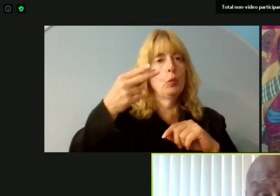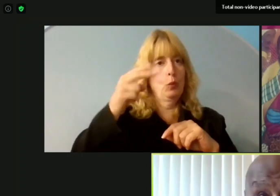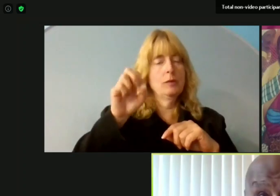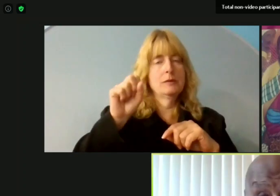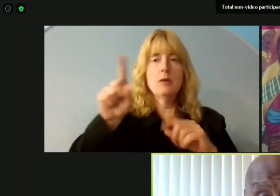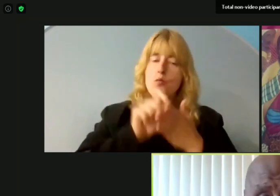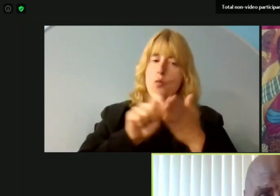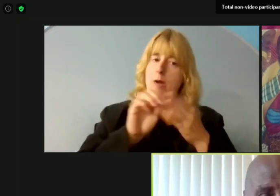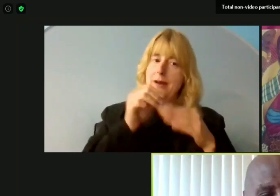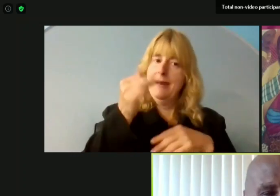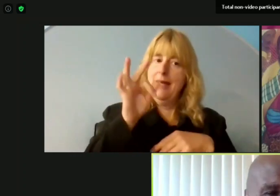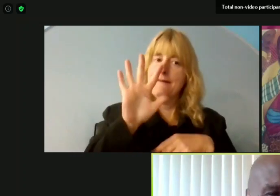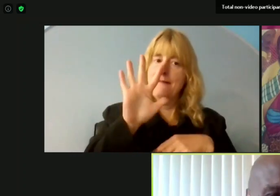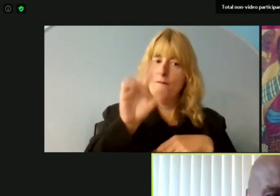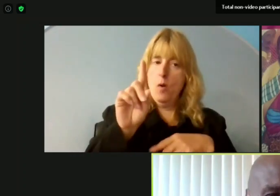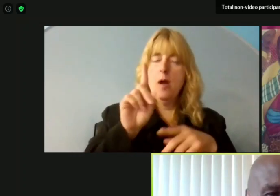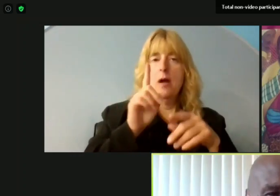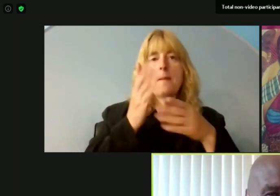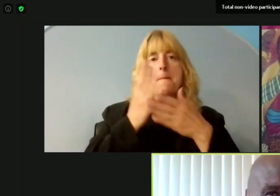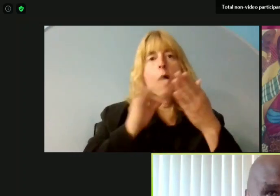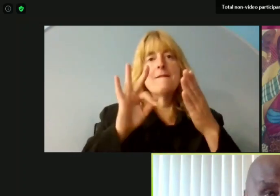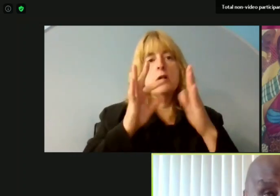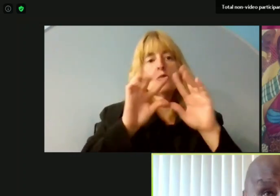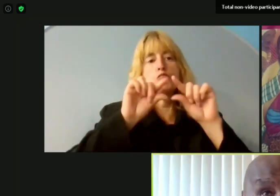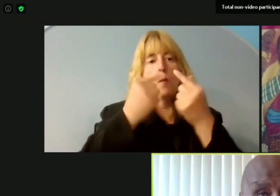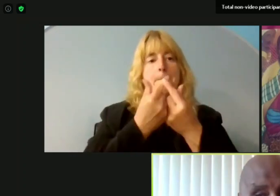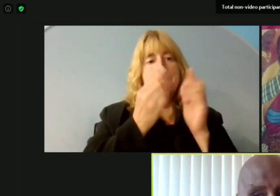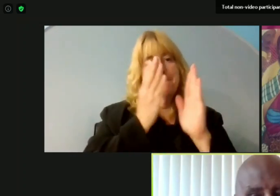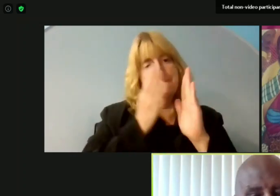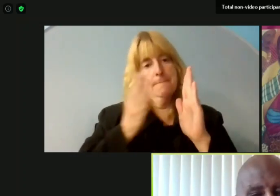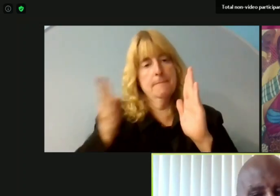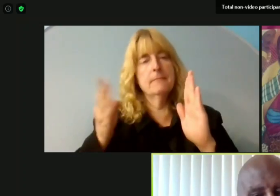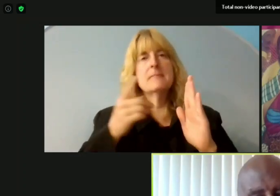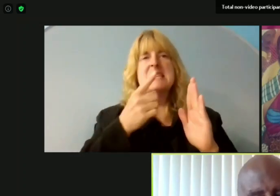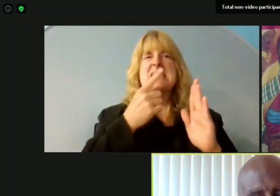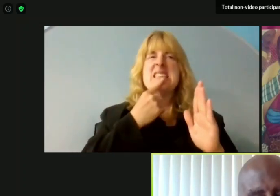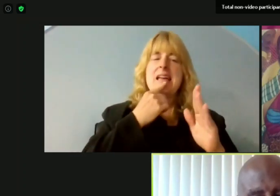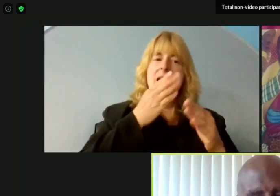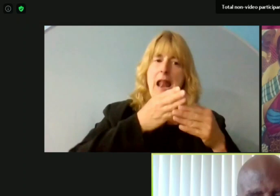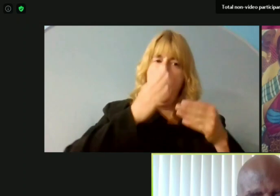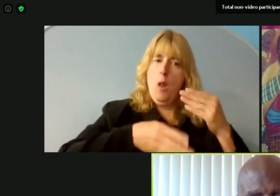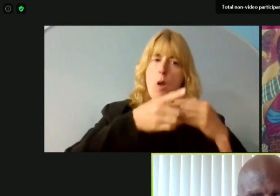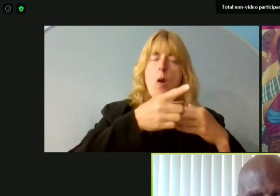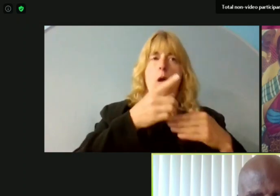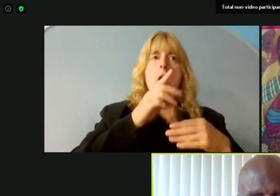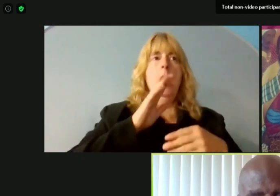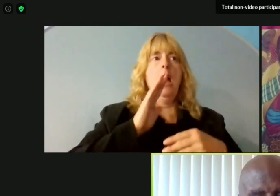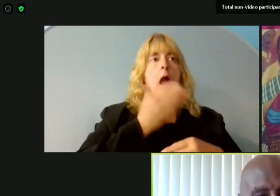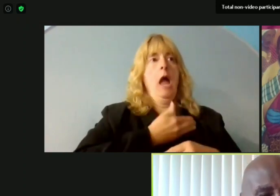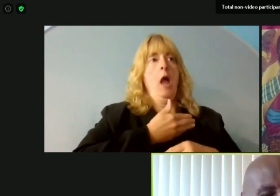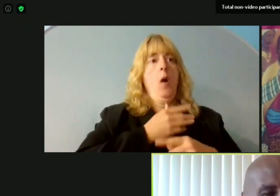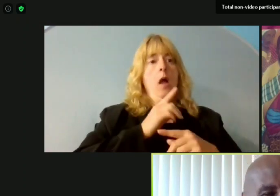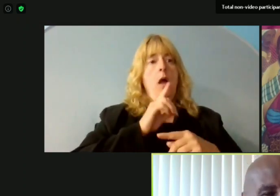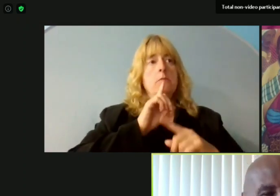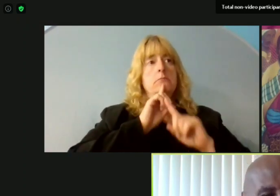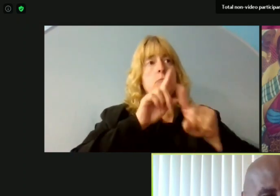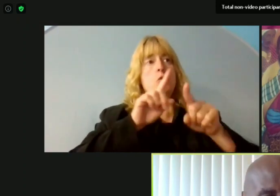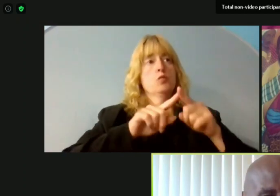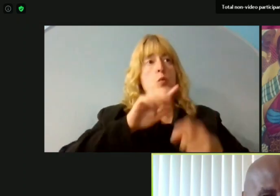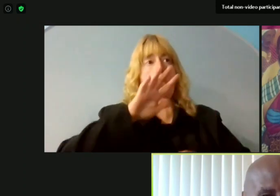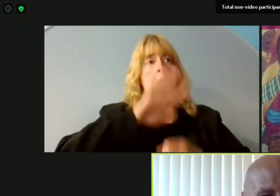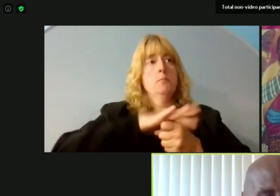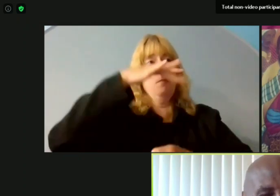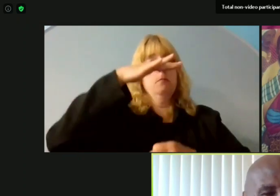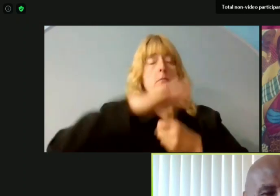concluded the poem by saying, does it explode? Our normal reaction to explosion is that it is a